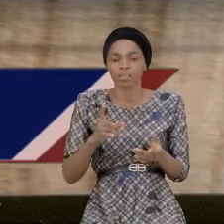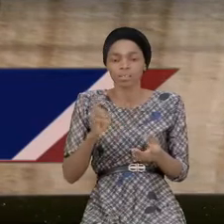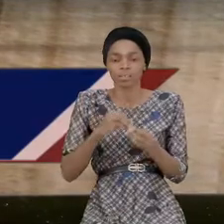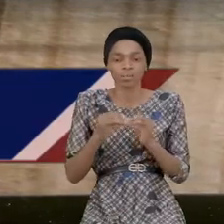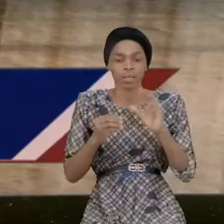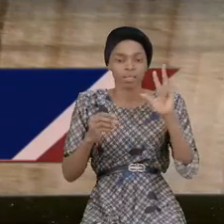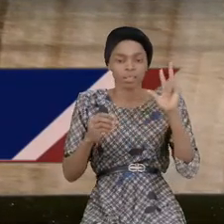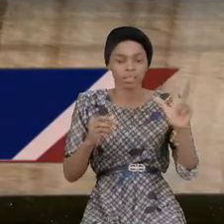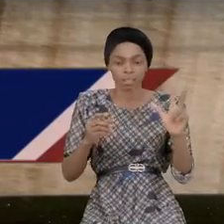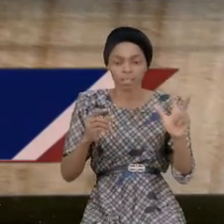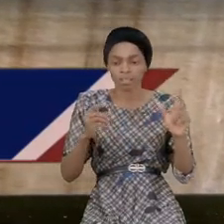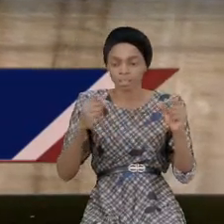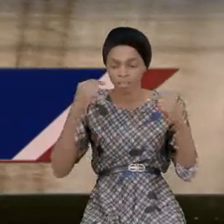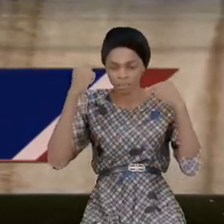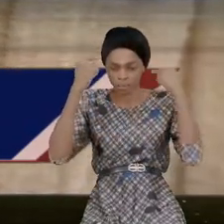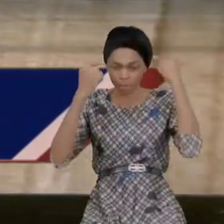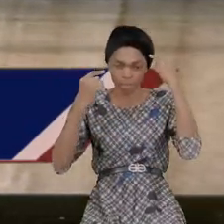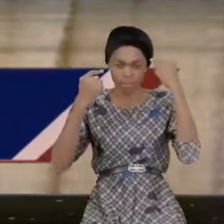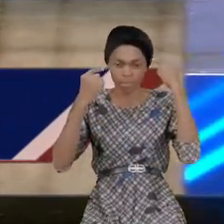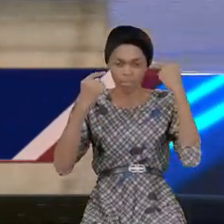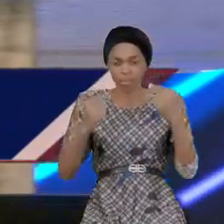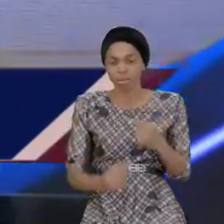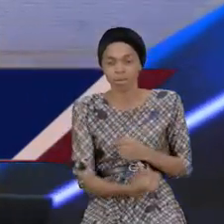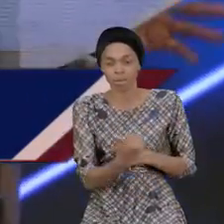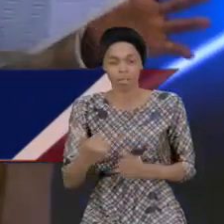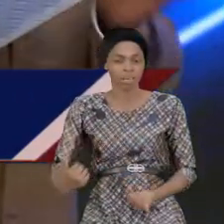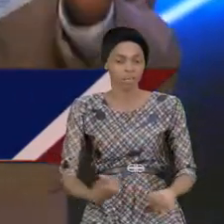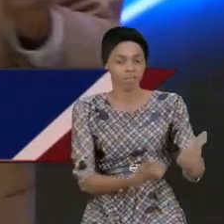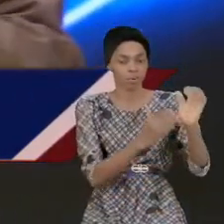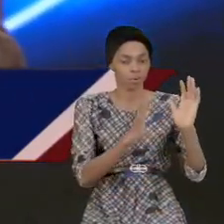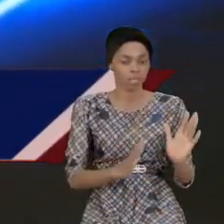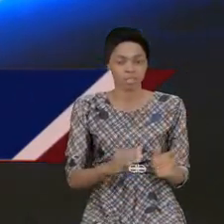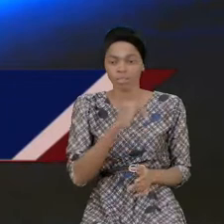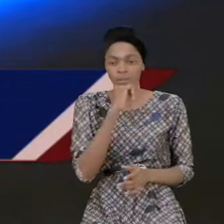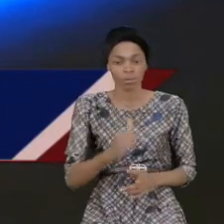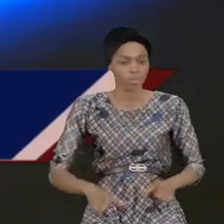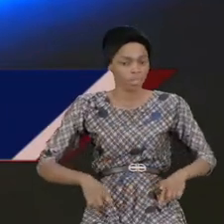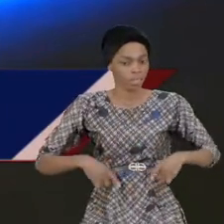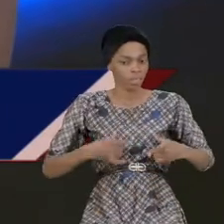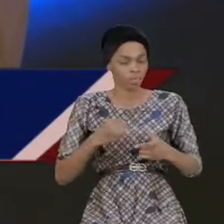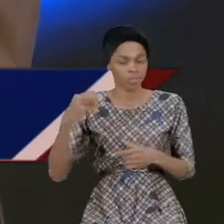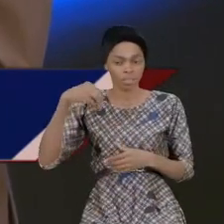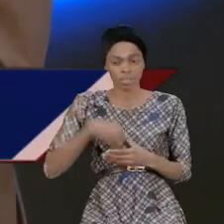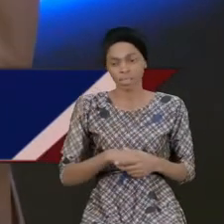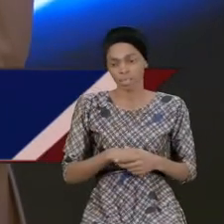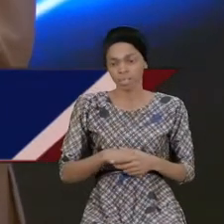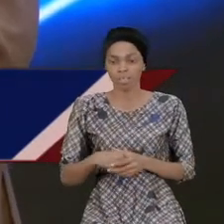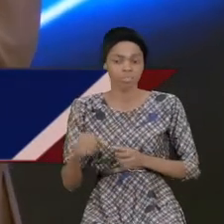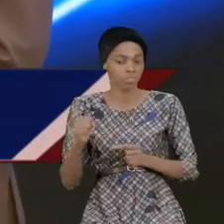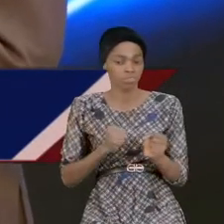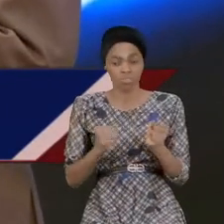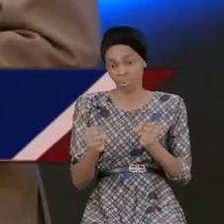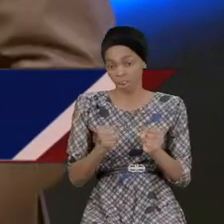followers not living in strife. Come to number one.